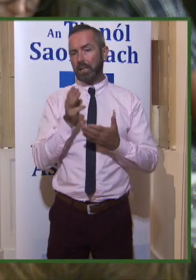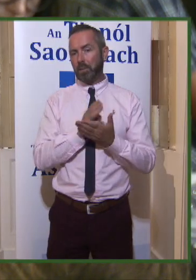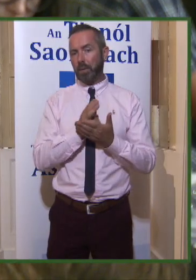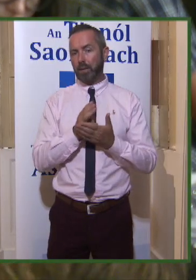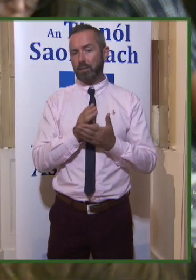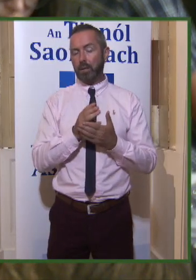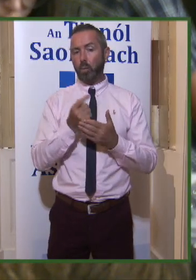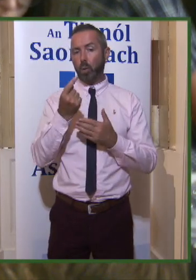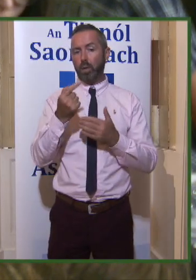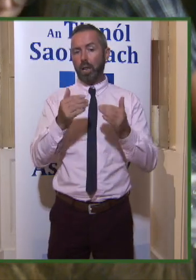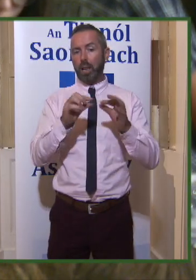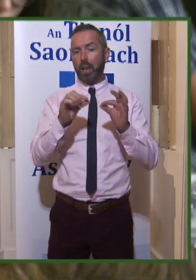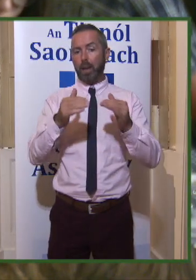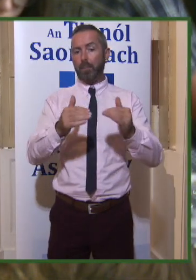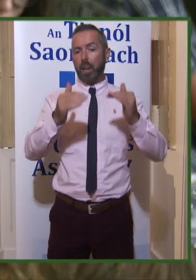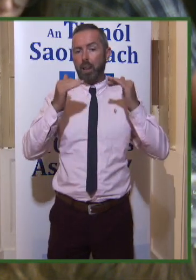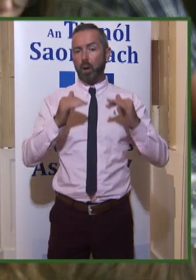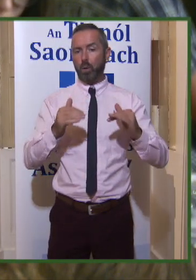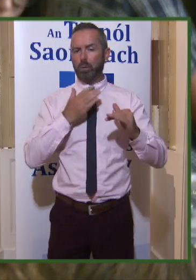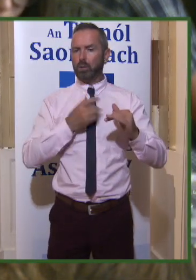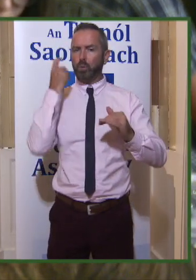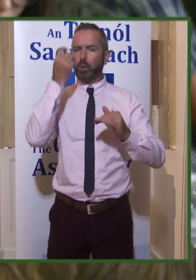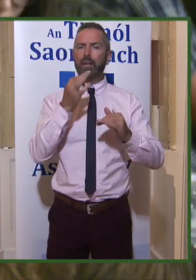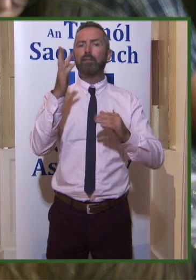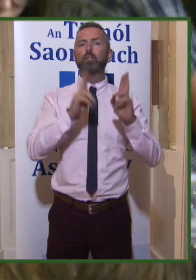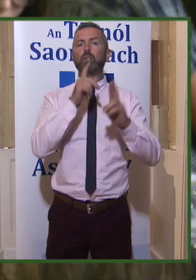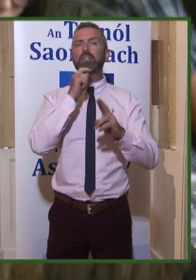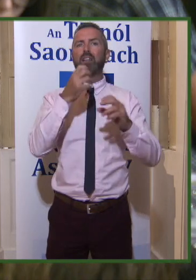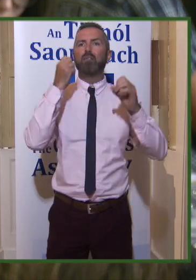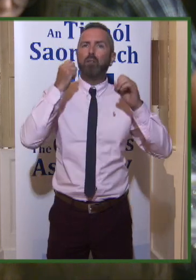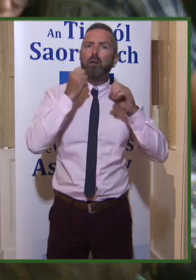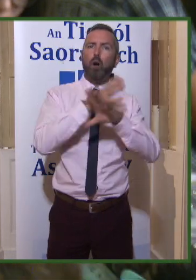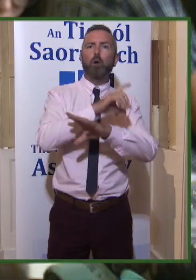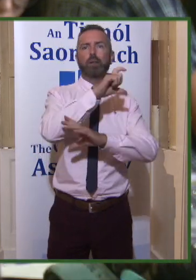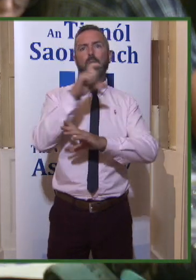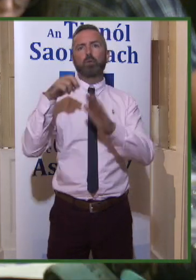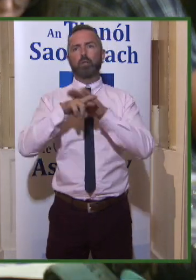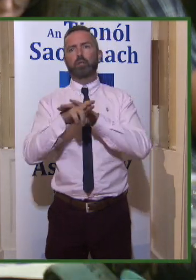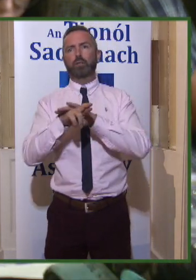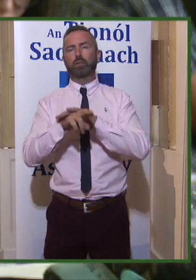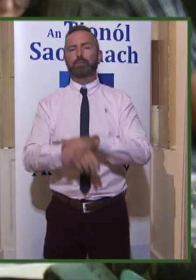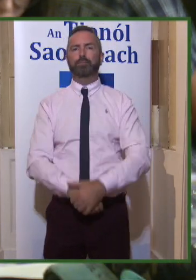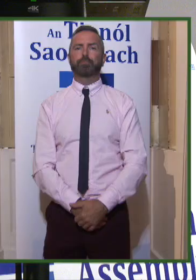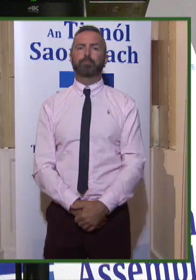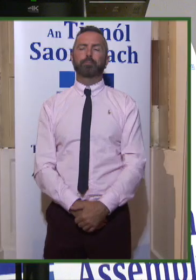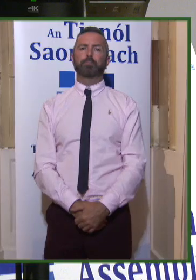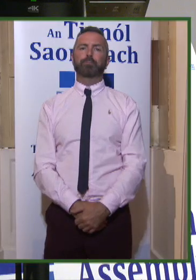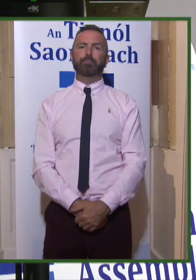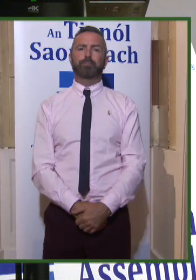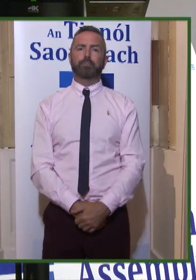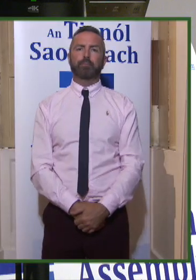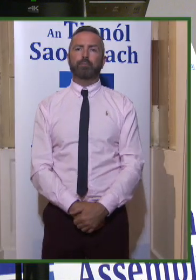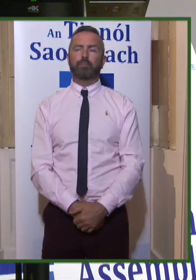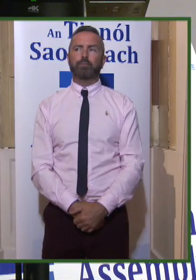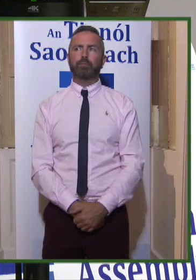line below that, we just wondered, should it just say all councillors? Okay, so you're